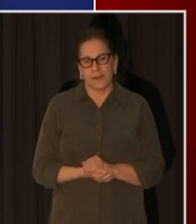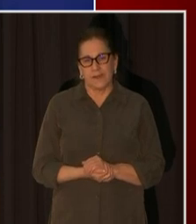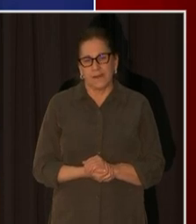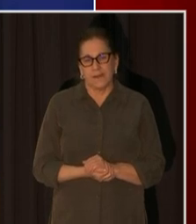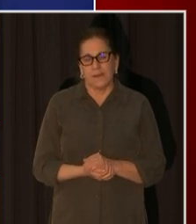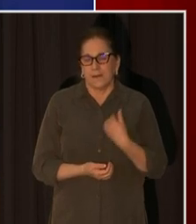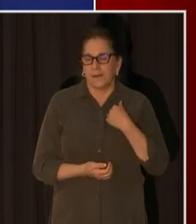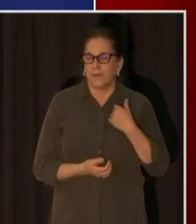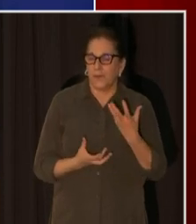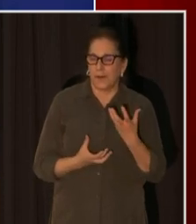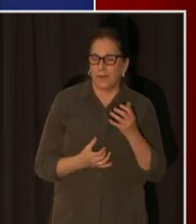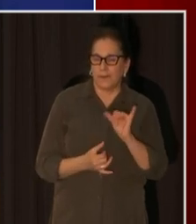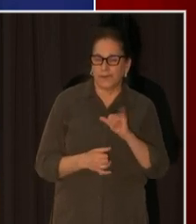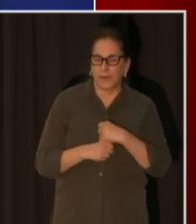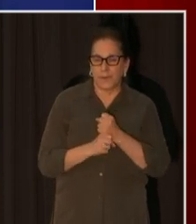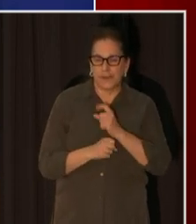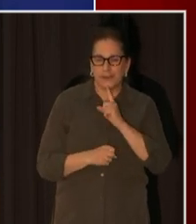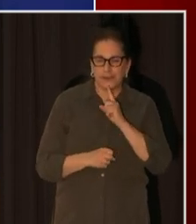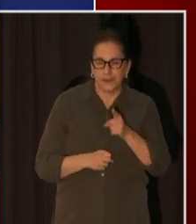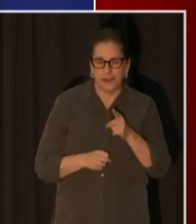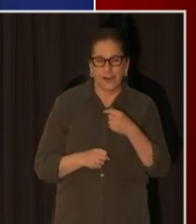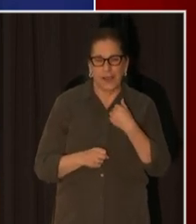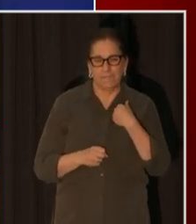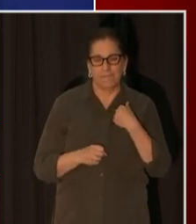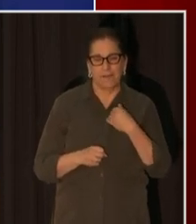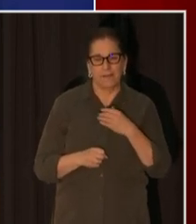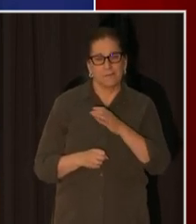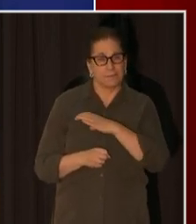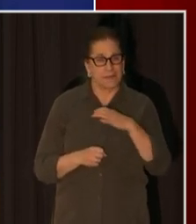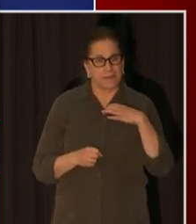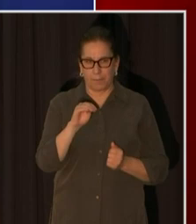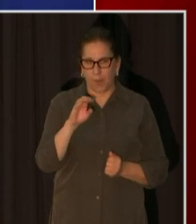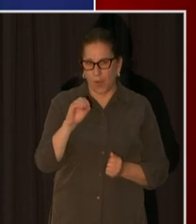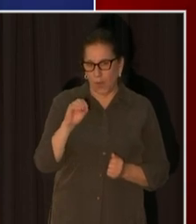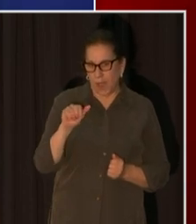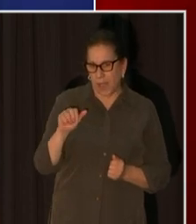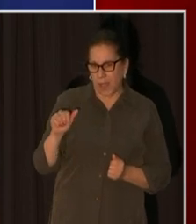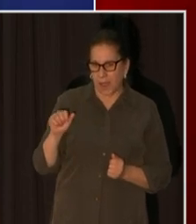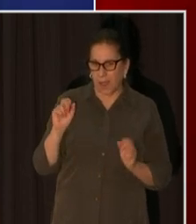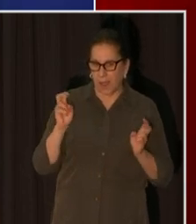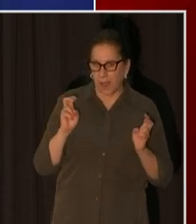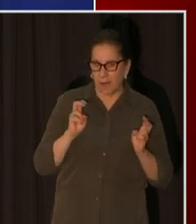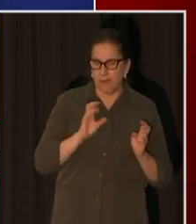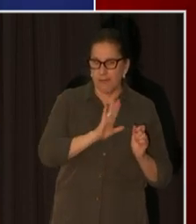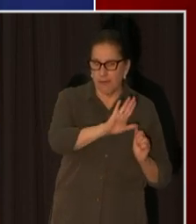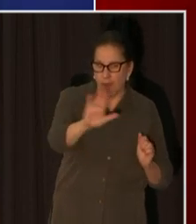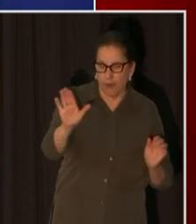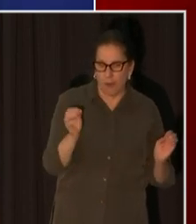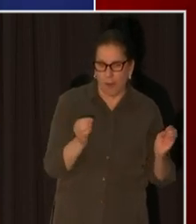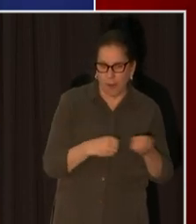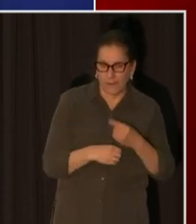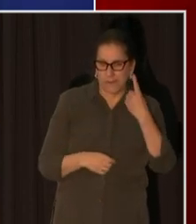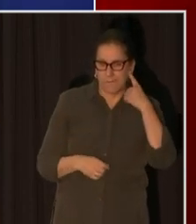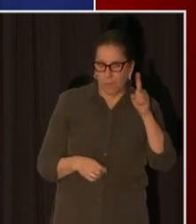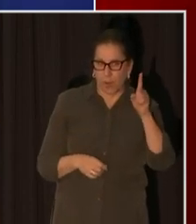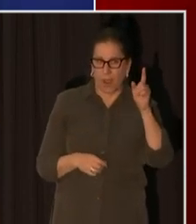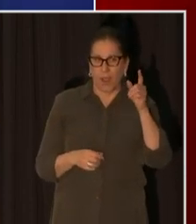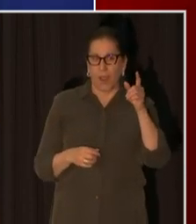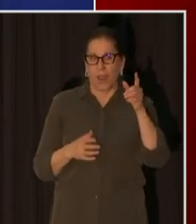give technical trainings. Life Assets is continuing to host free business webinars, as well as DC